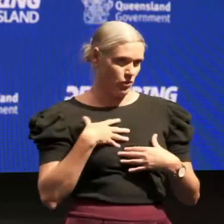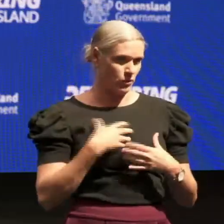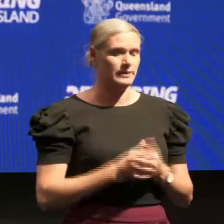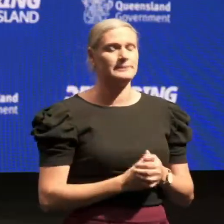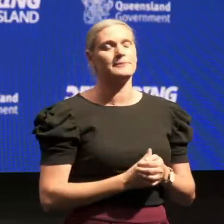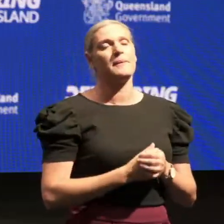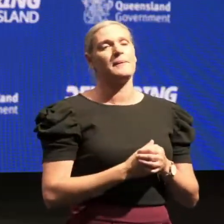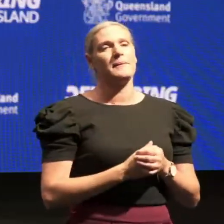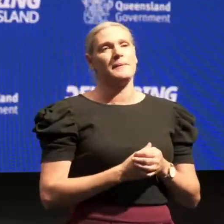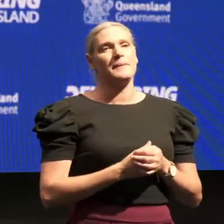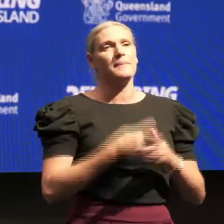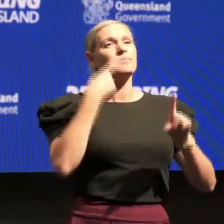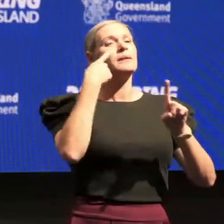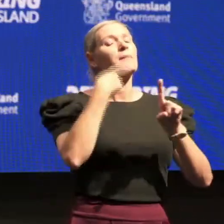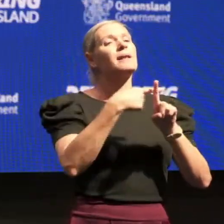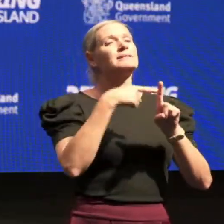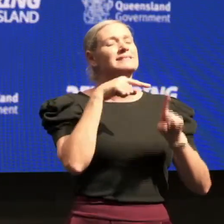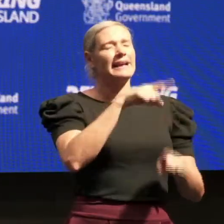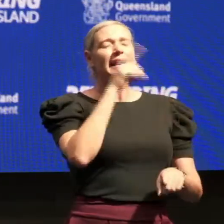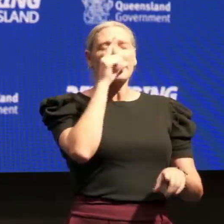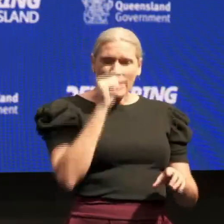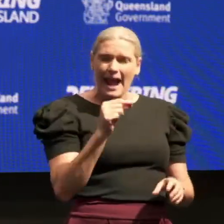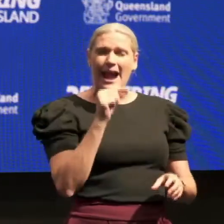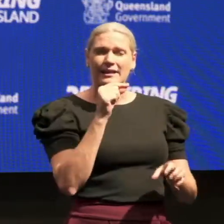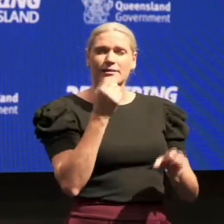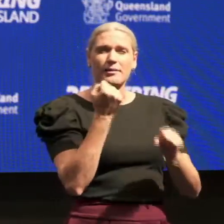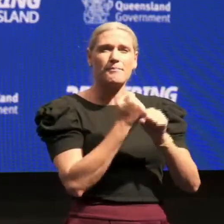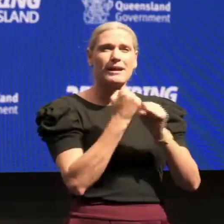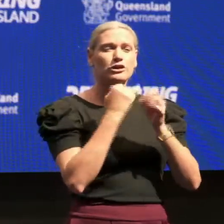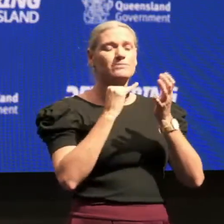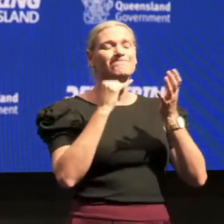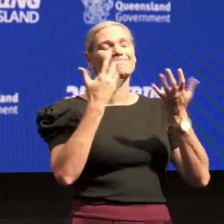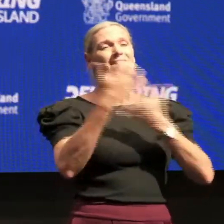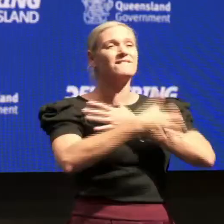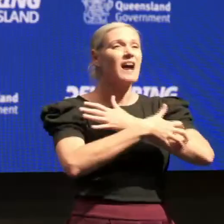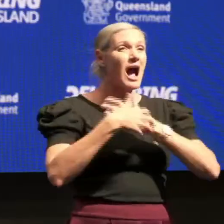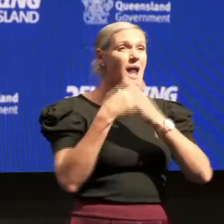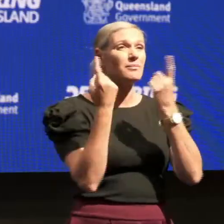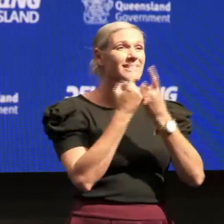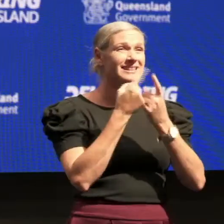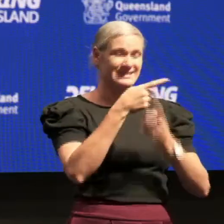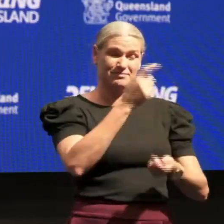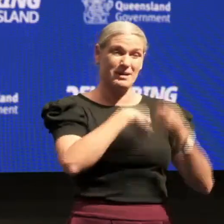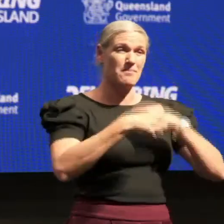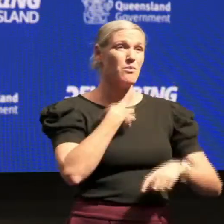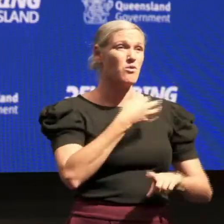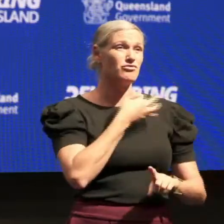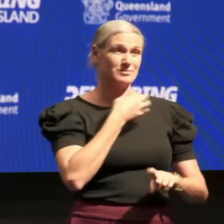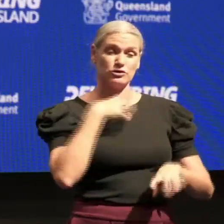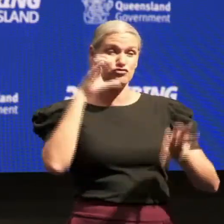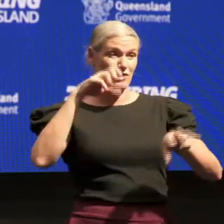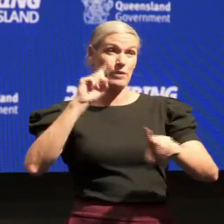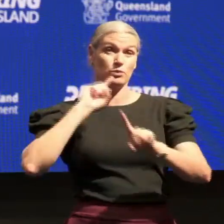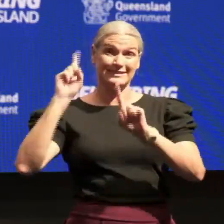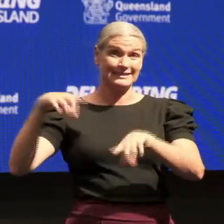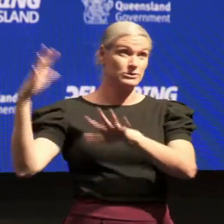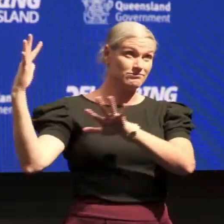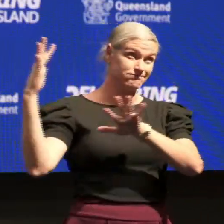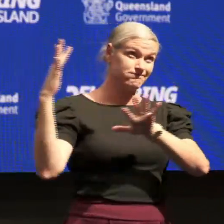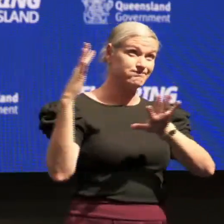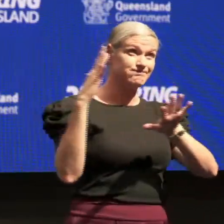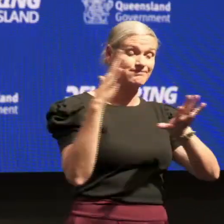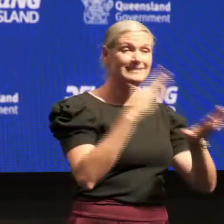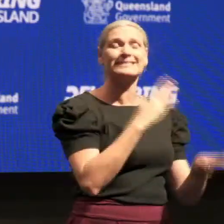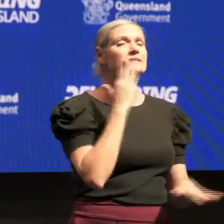And also this may further place stock at risk as the rain moves through, even if those rainfall totals